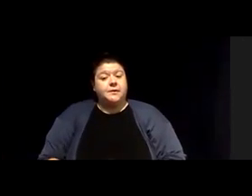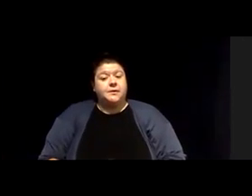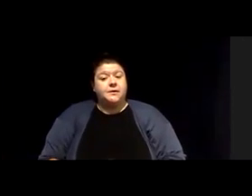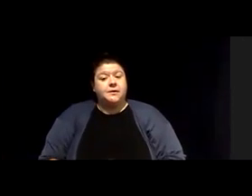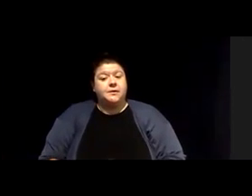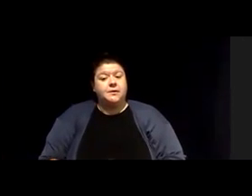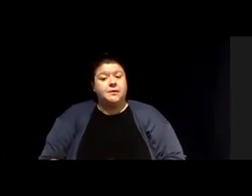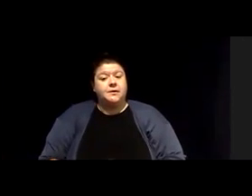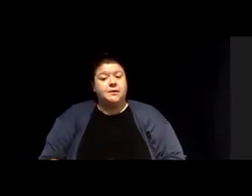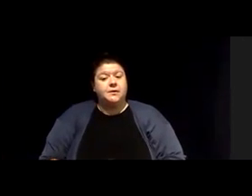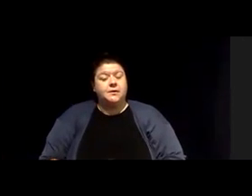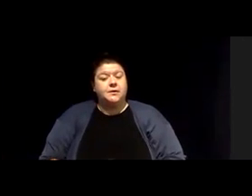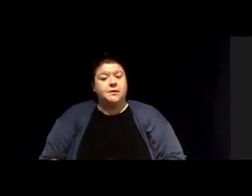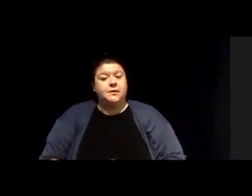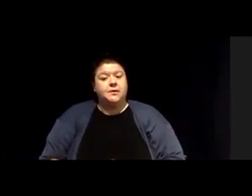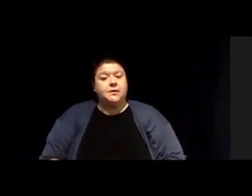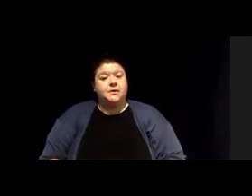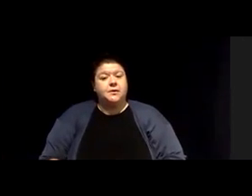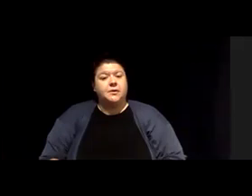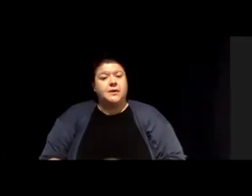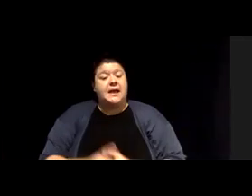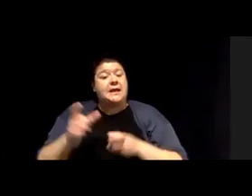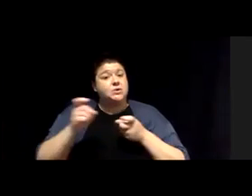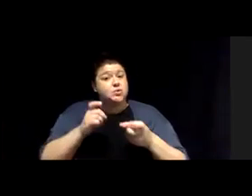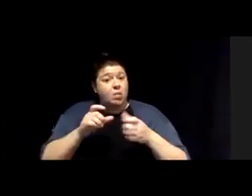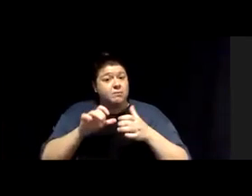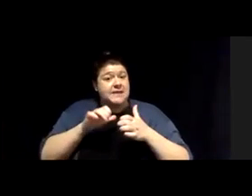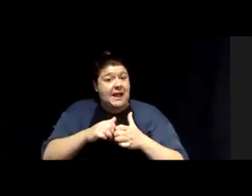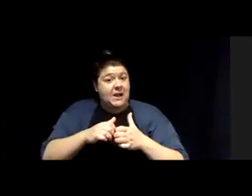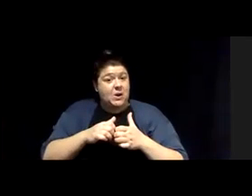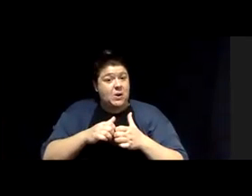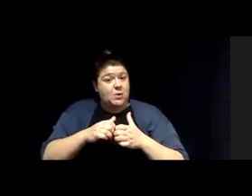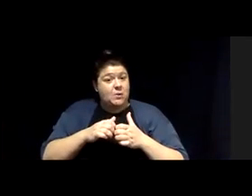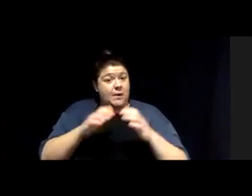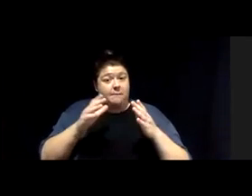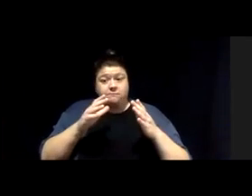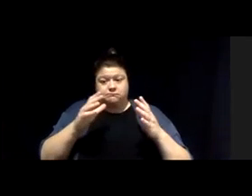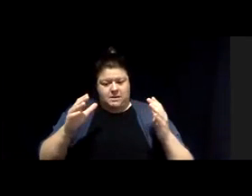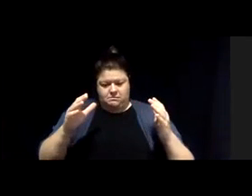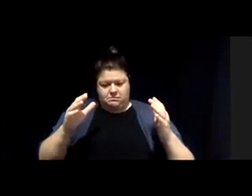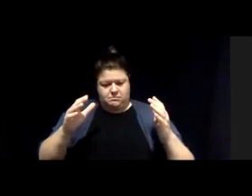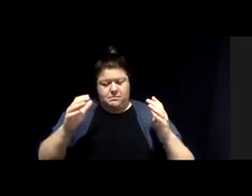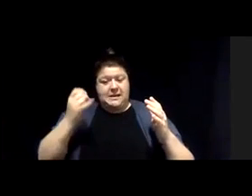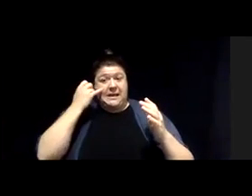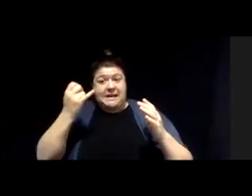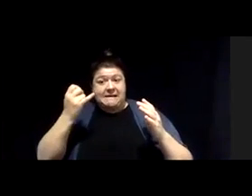It controls how soon, how much you grow, whether you